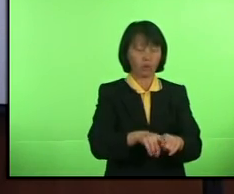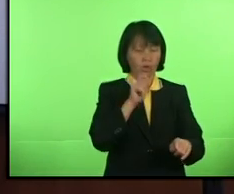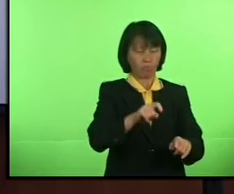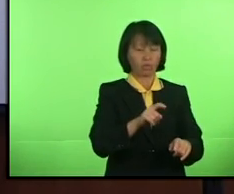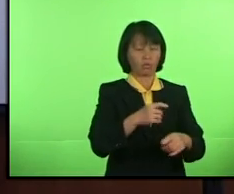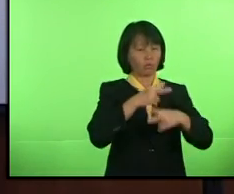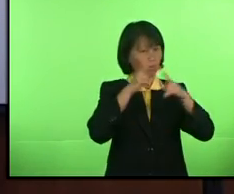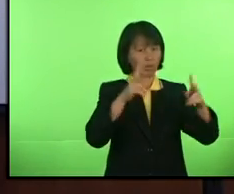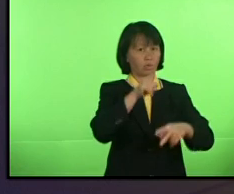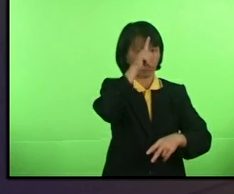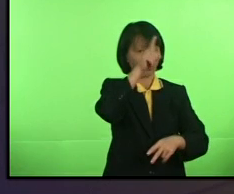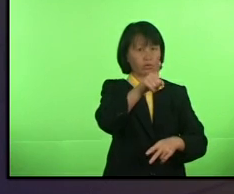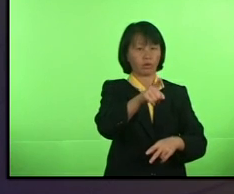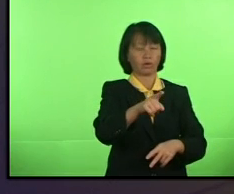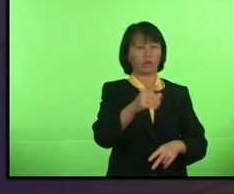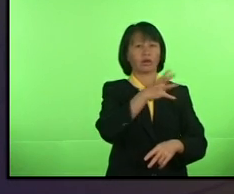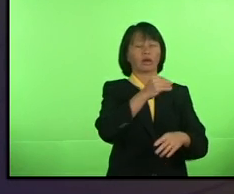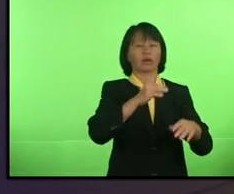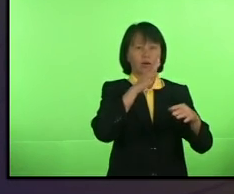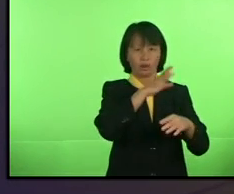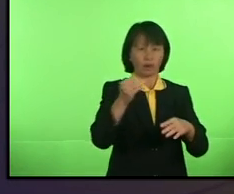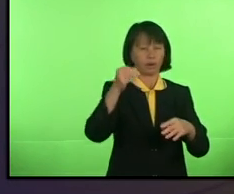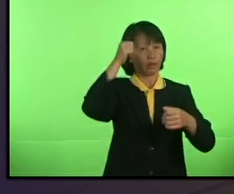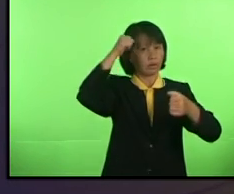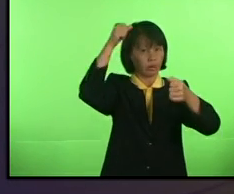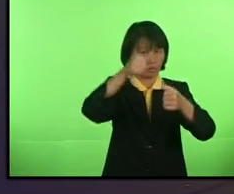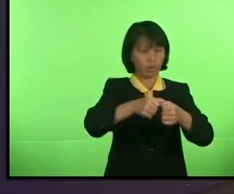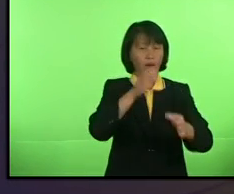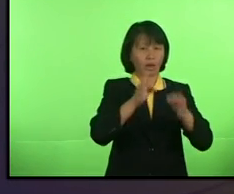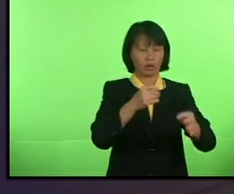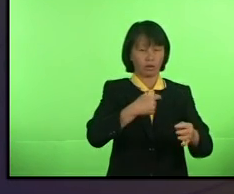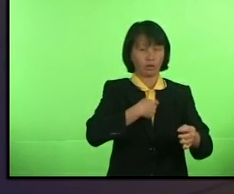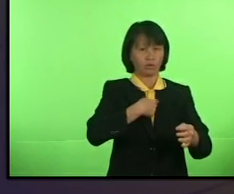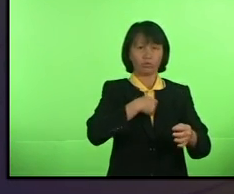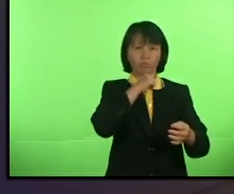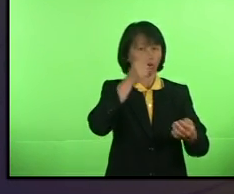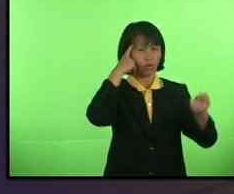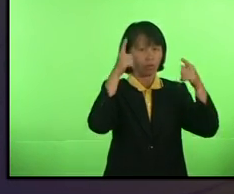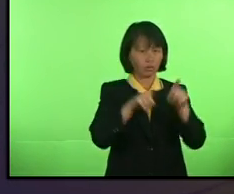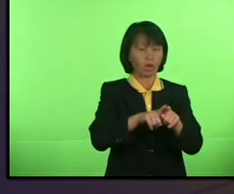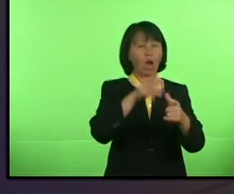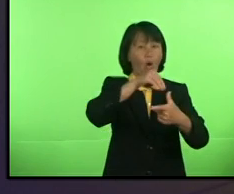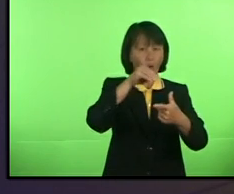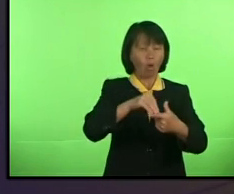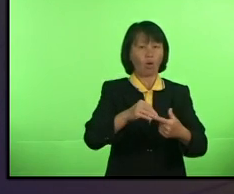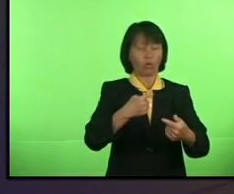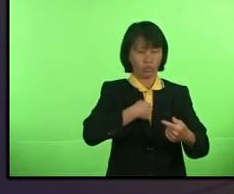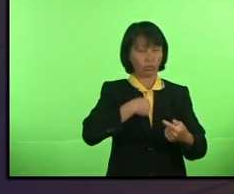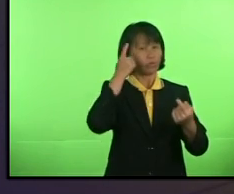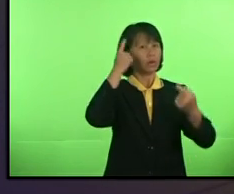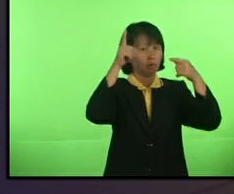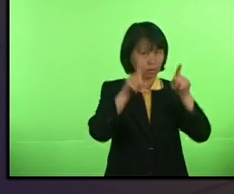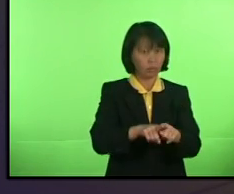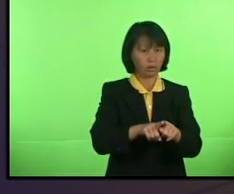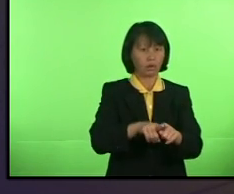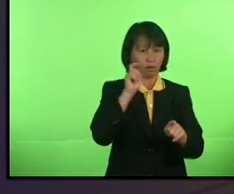Okay? And then remember, when you disagree or when you agree, you must know the position